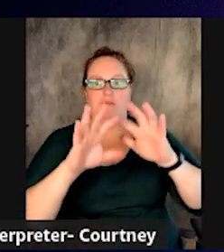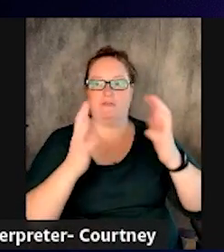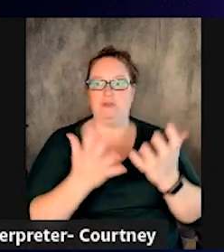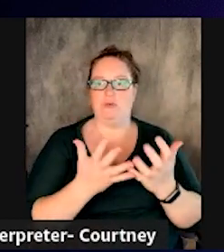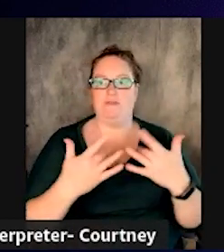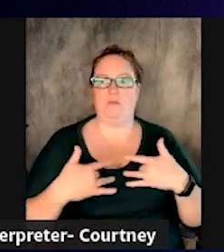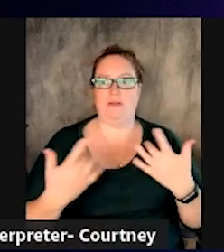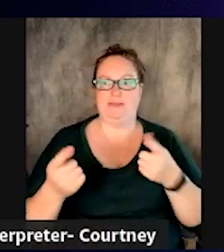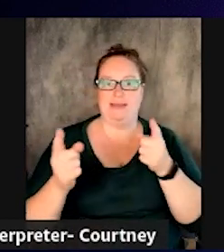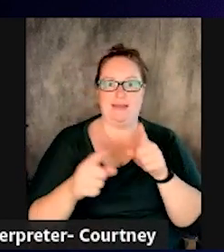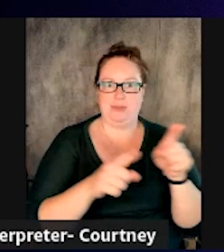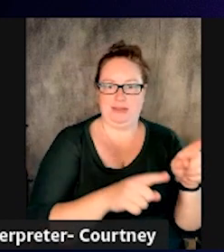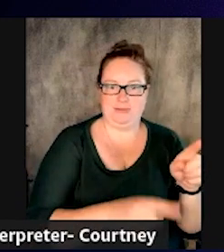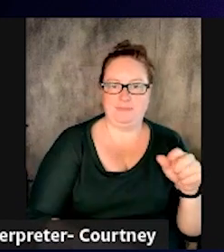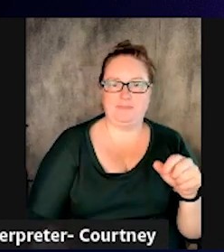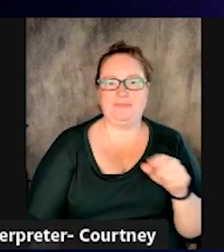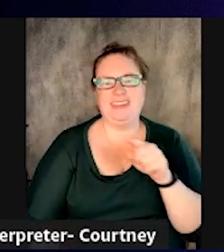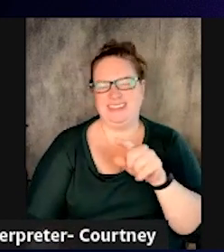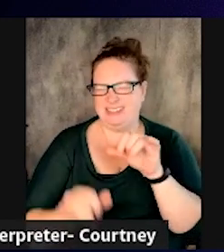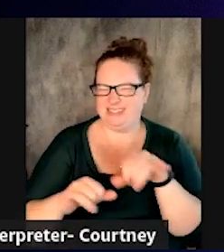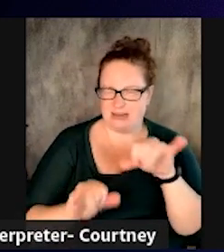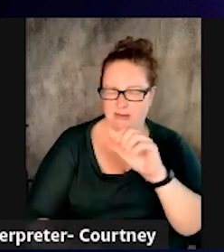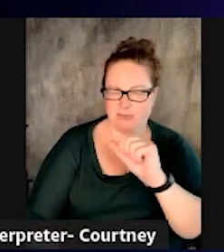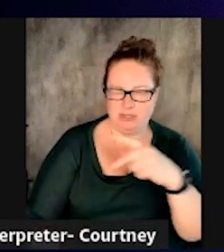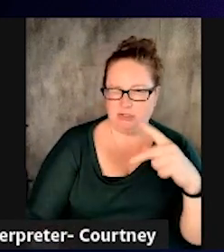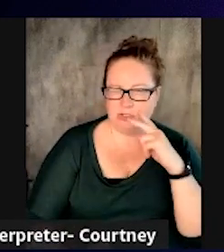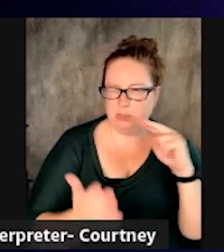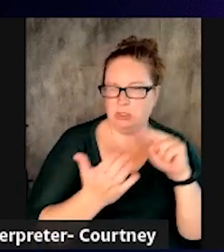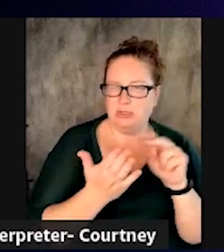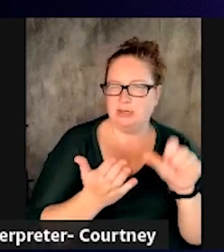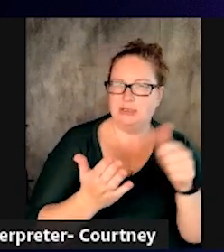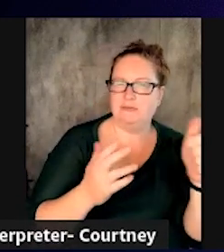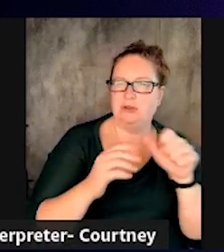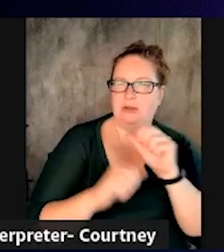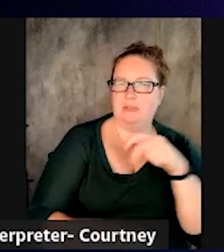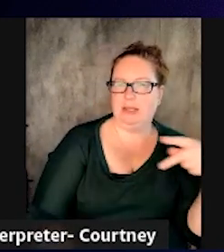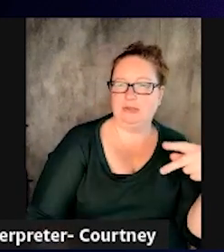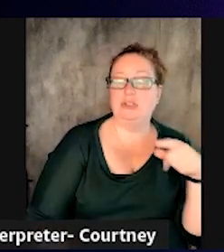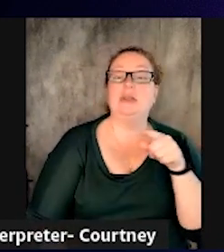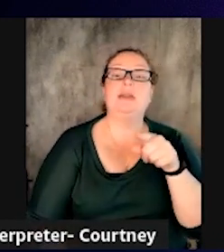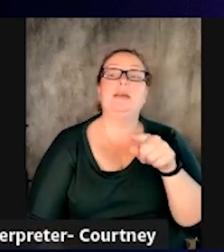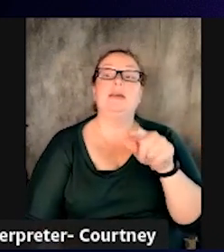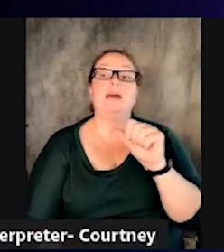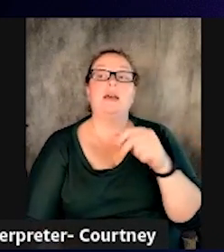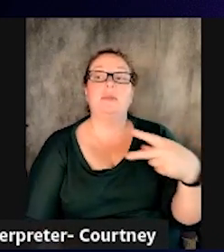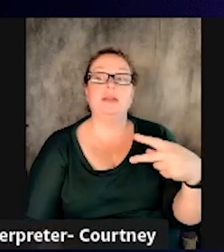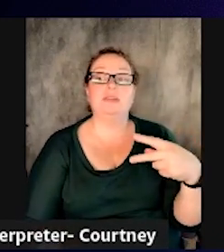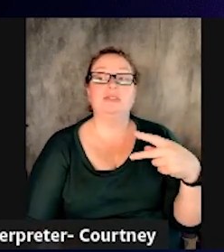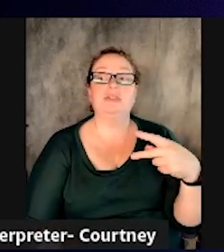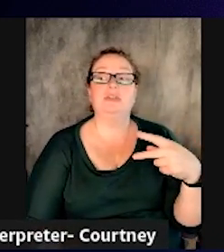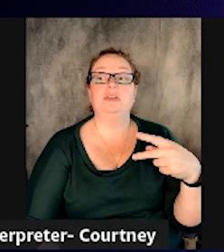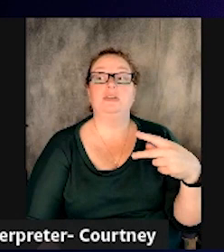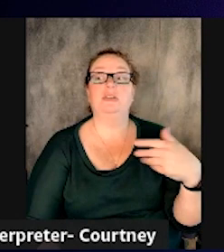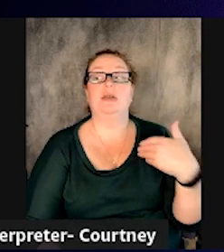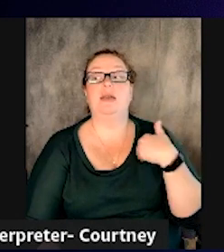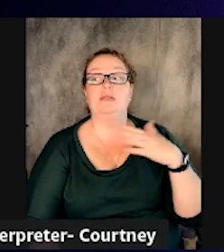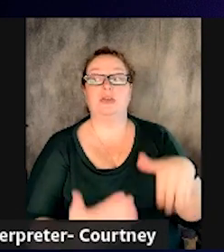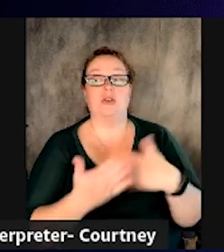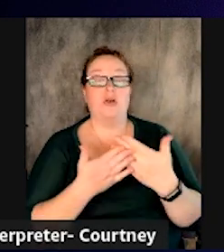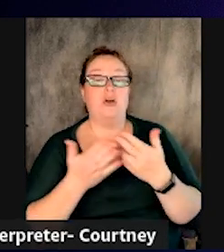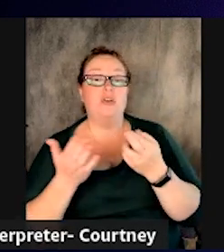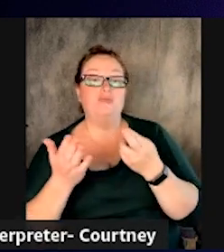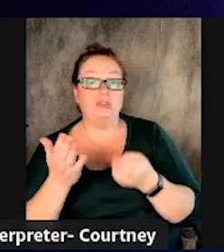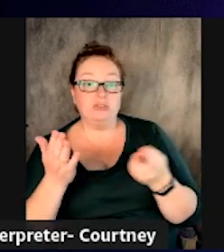same application. Let me look at a different application. This is an application whose status, all resources are cut